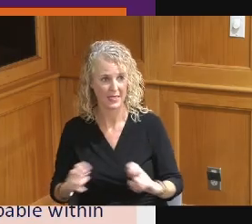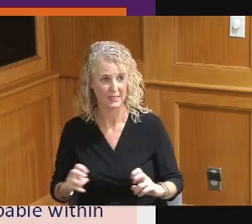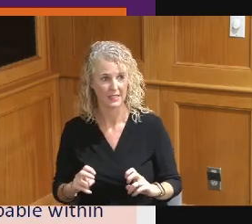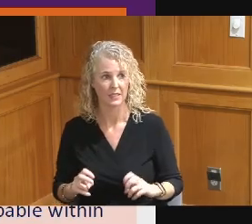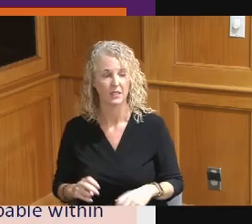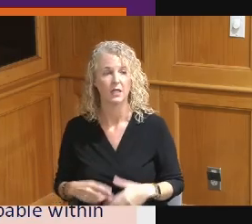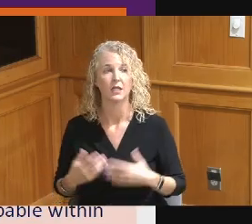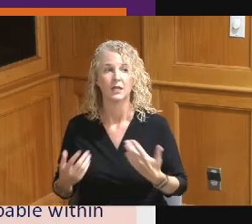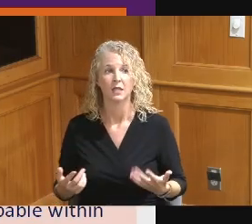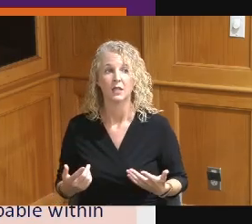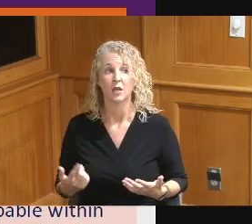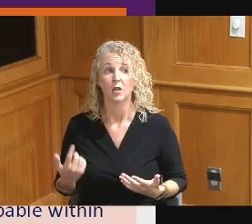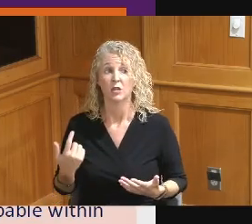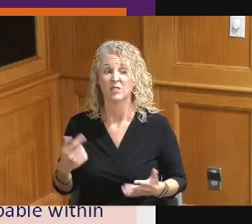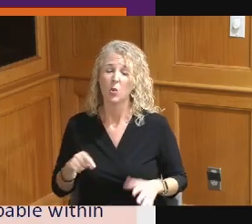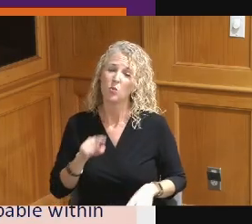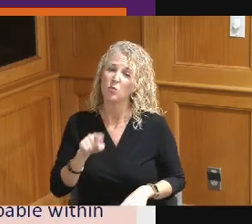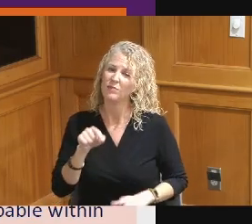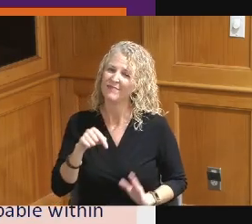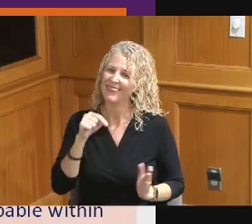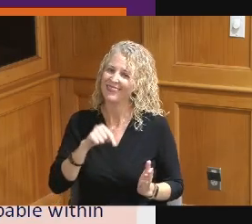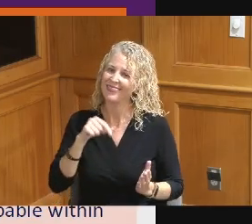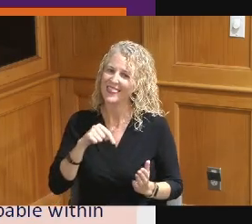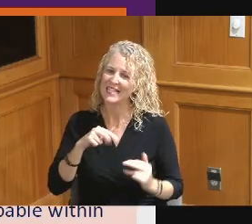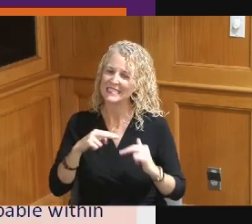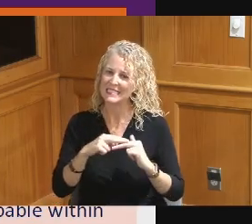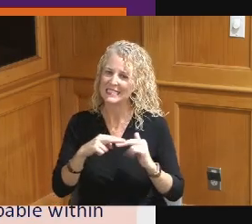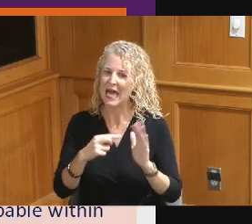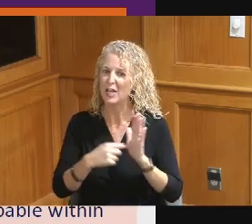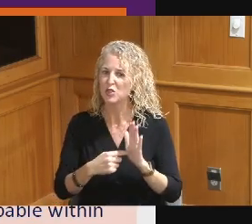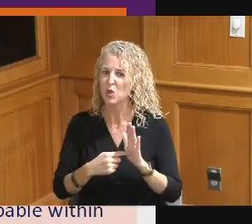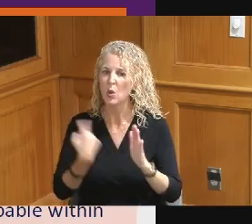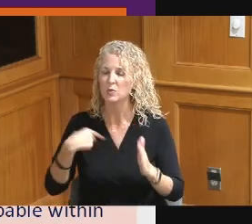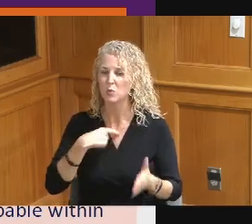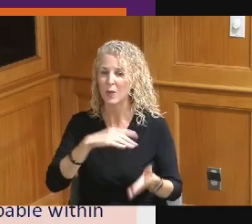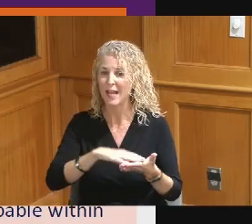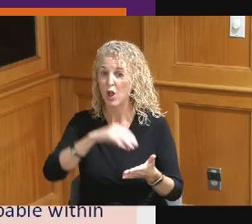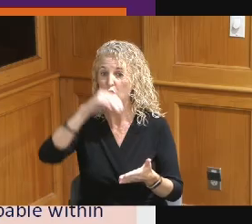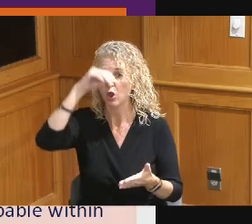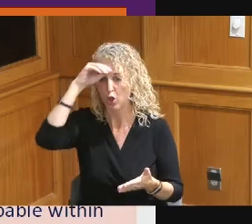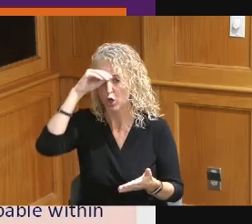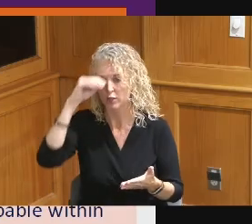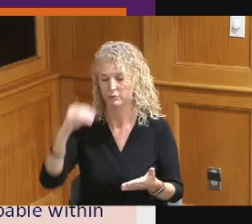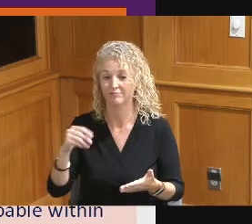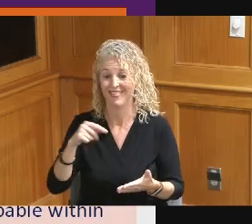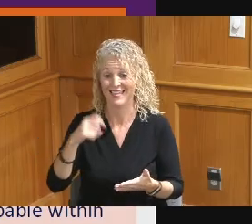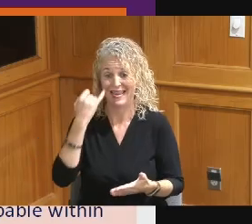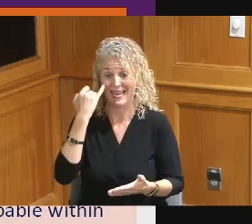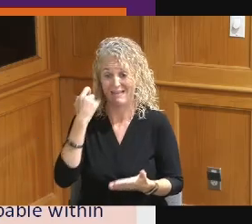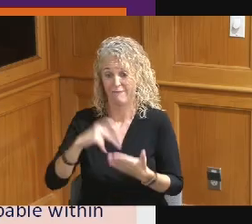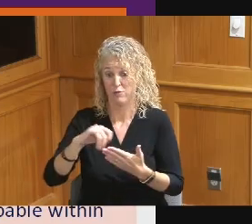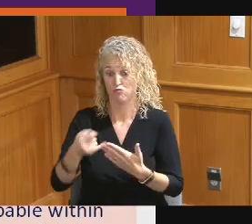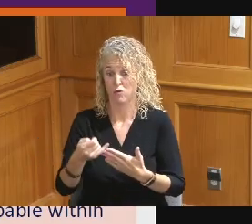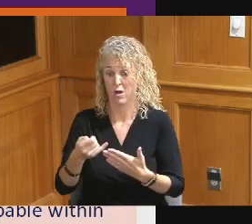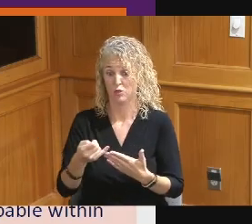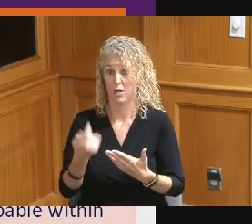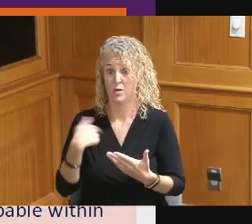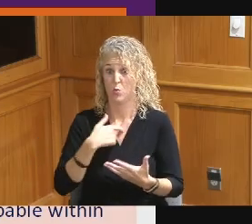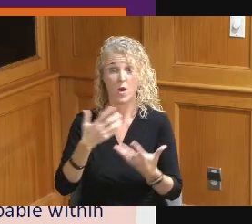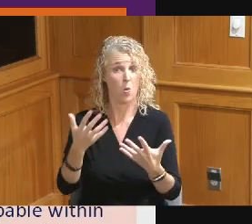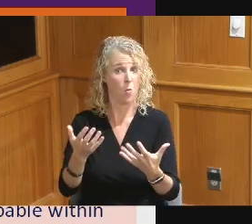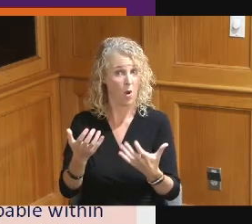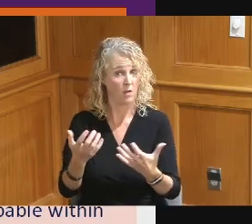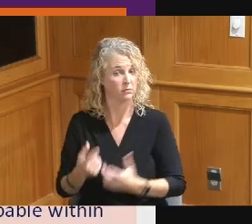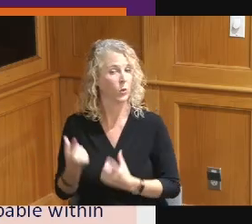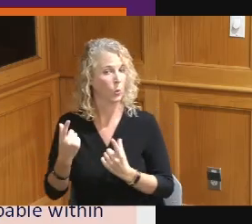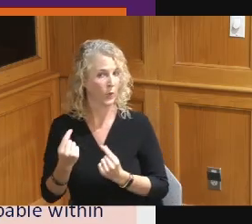get into these, this is sort of what we learned in our 6 months of meetings around what will it take to make one of these projects happen. And that's really what we looked at this lens from.